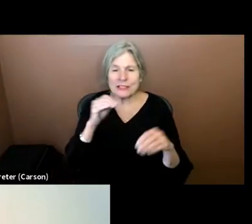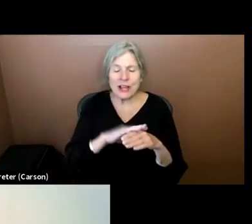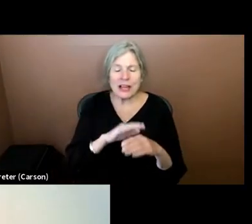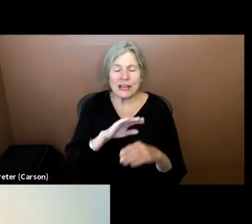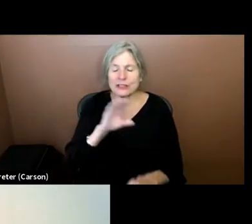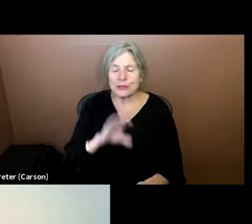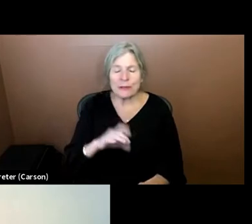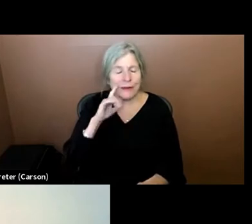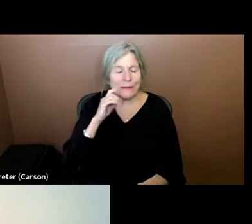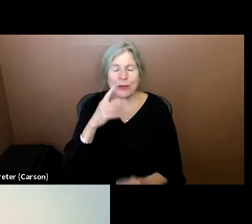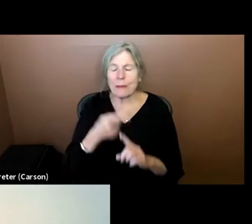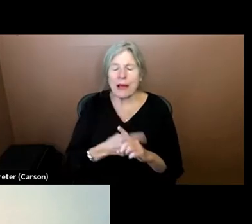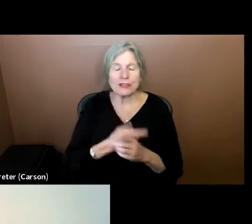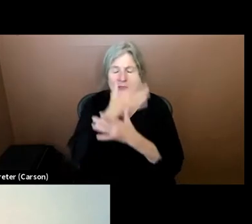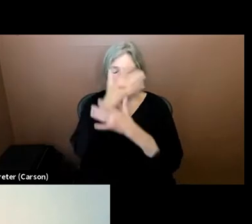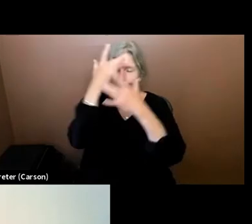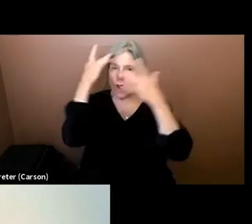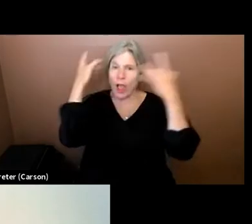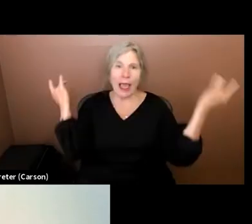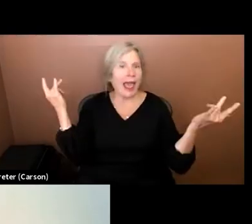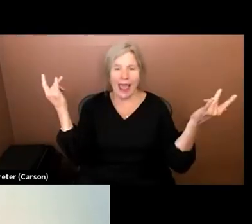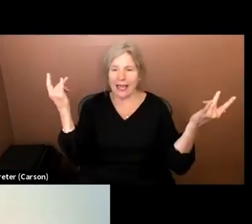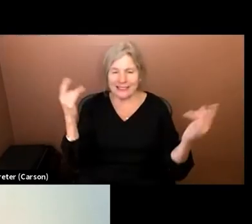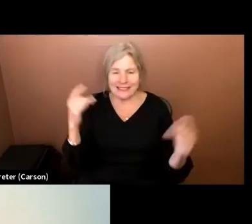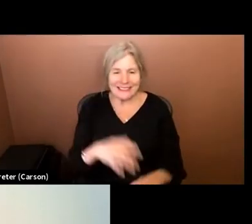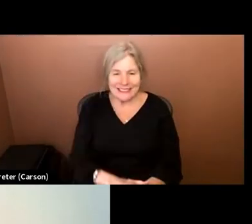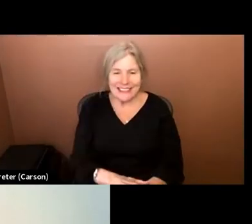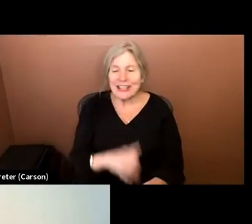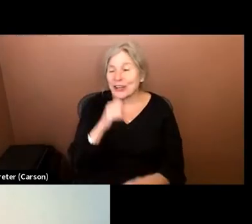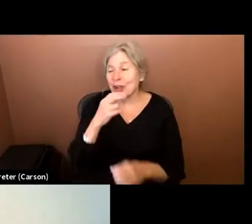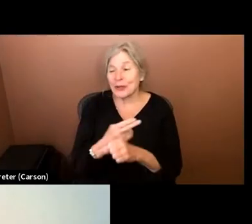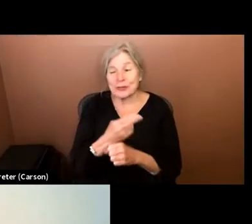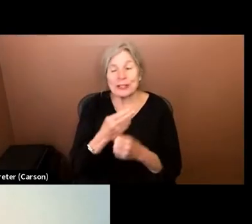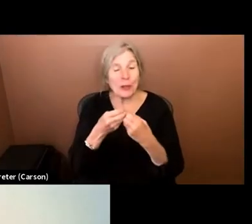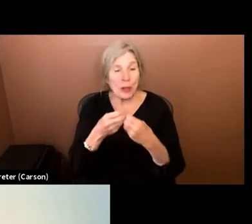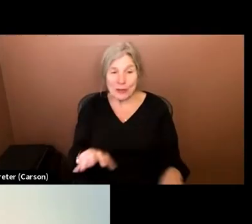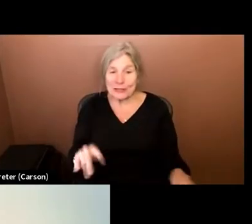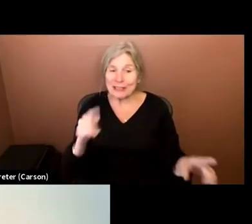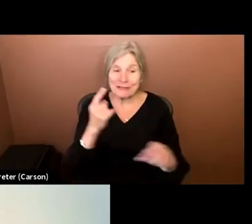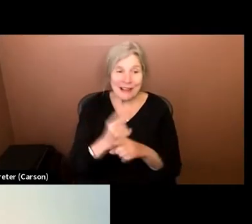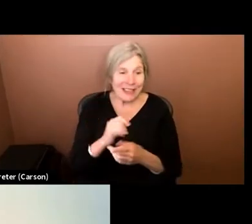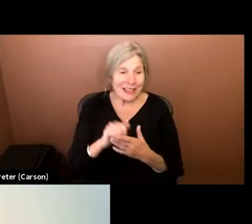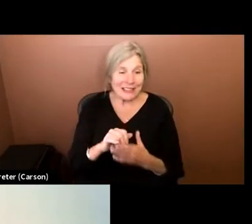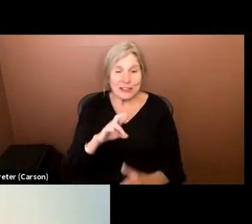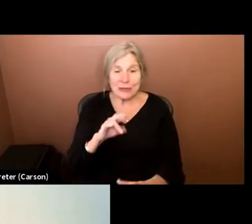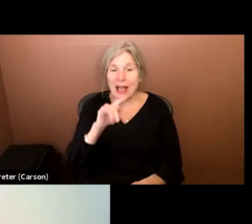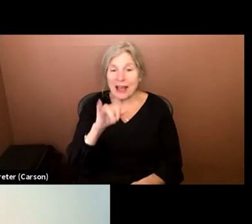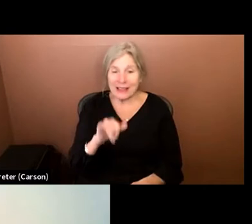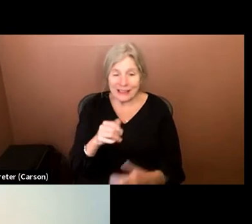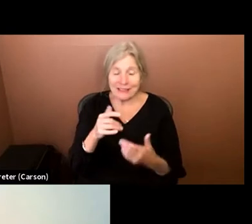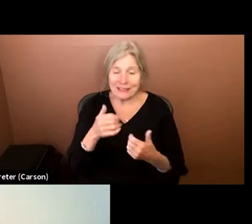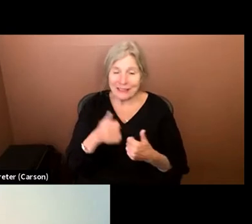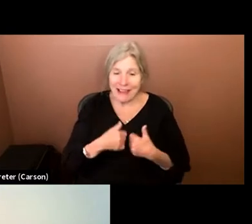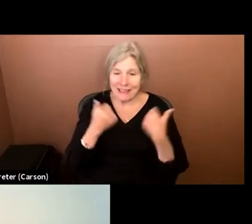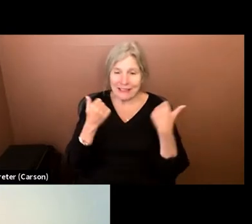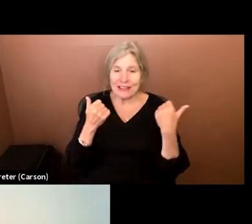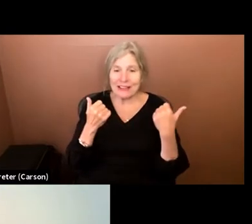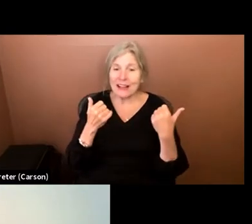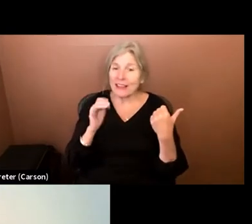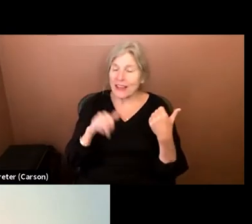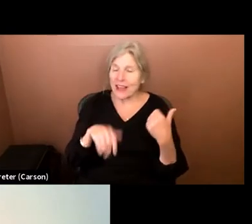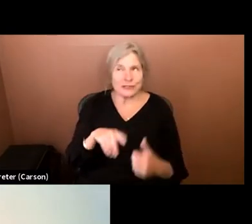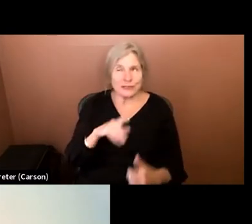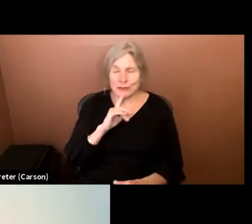months and you just forget everything. Sorry about that. Yeah, you don't use it, you lose it. Yeah, that's just the reality of life. it. Ain't that the truth.